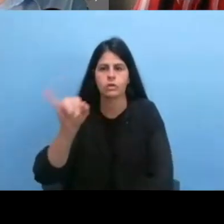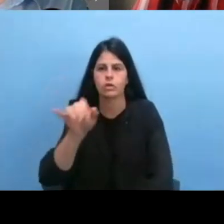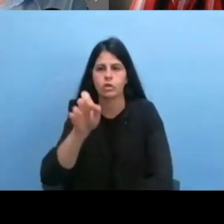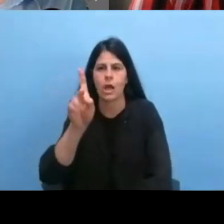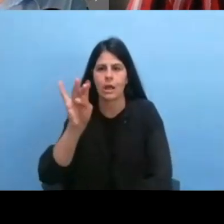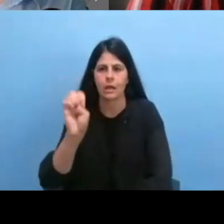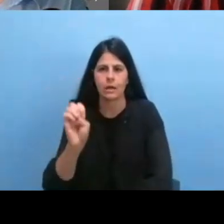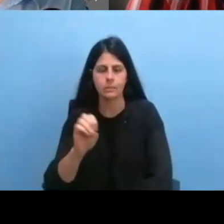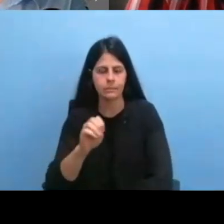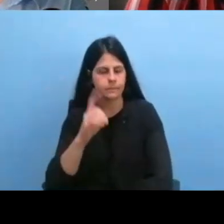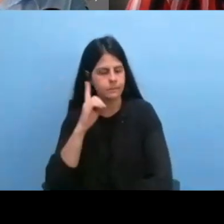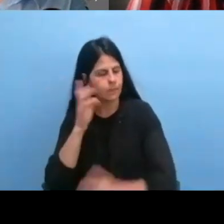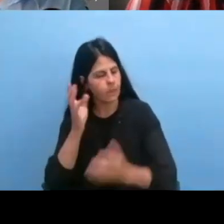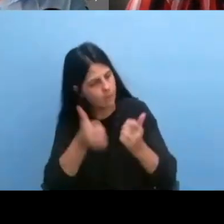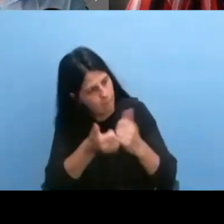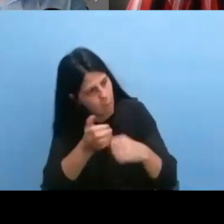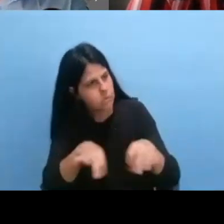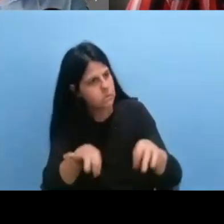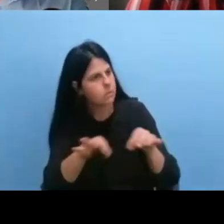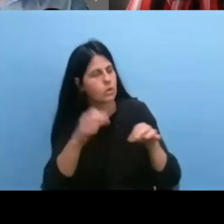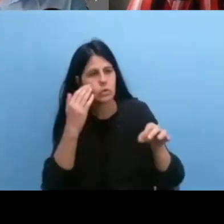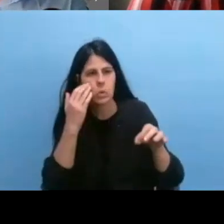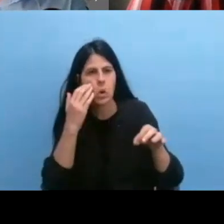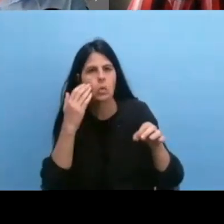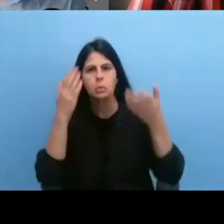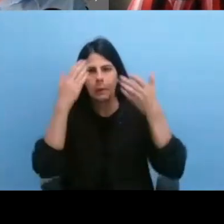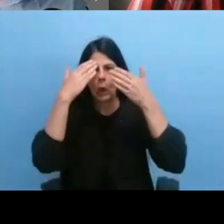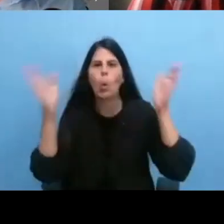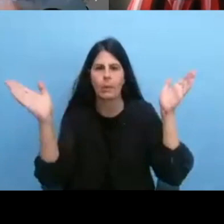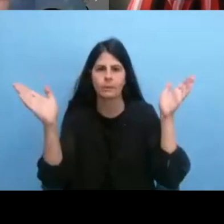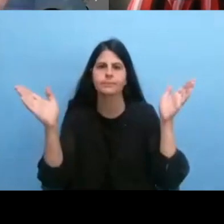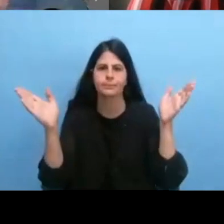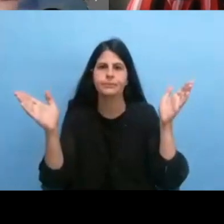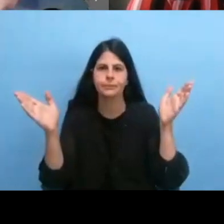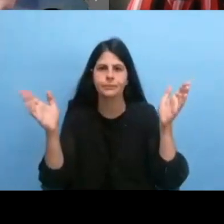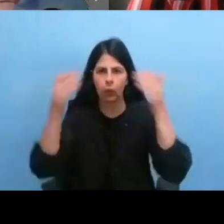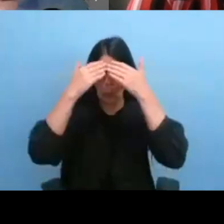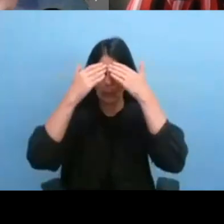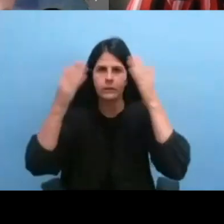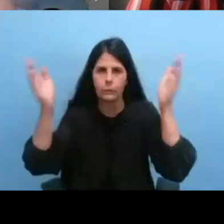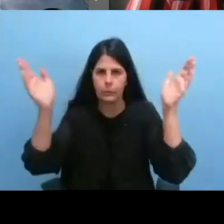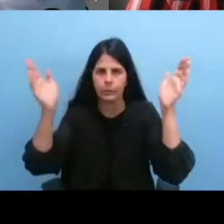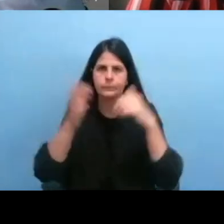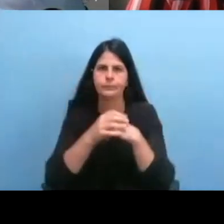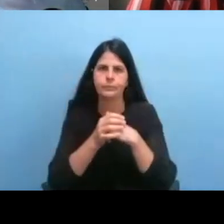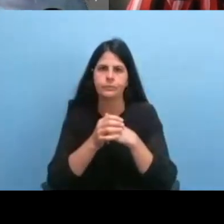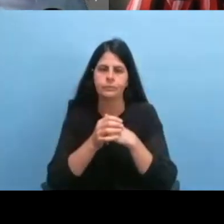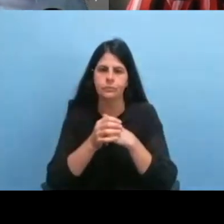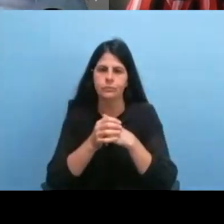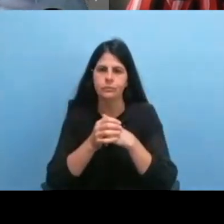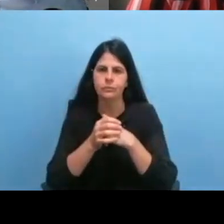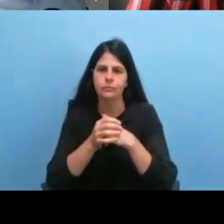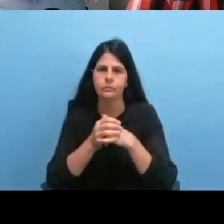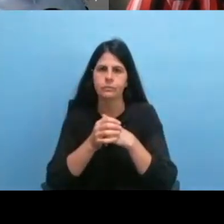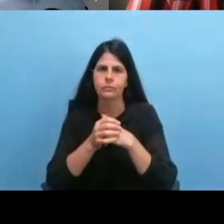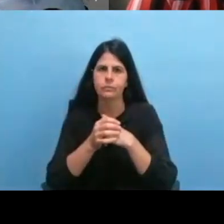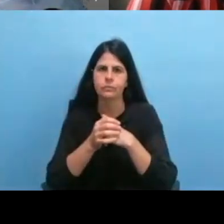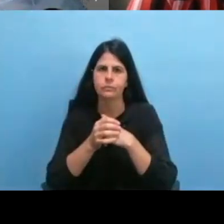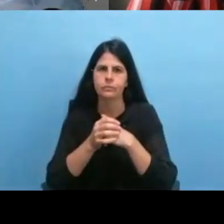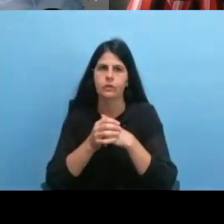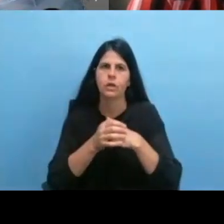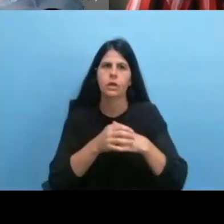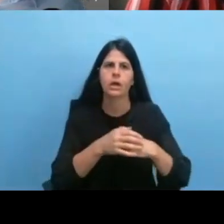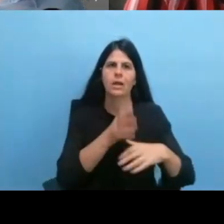I think the most important thing is knowing, like, to be open to it, and making yourself at the point from the beginning,